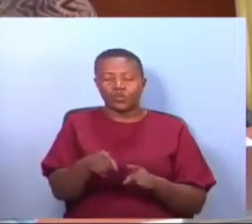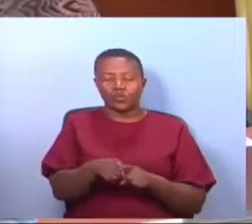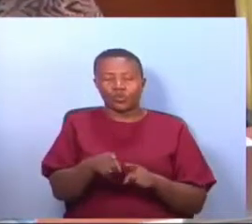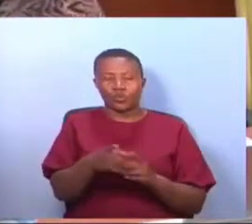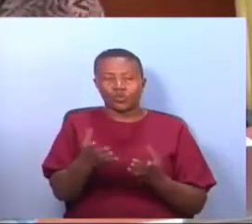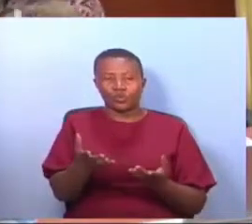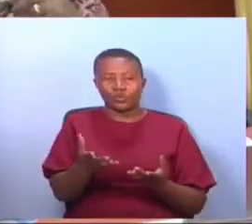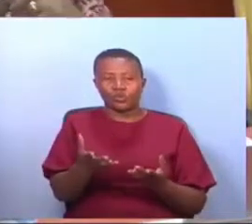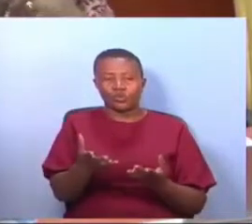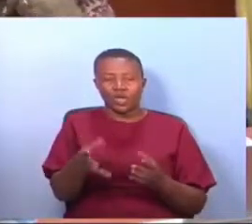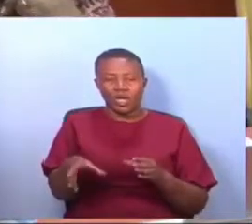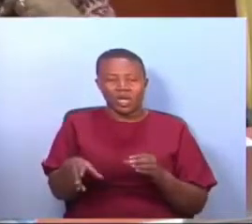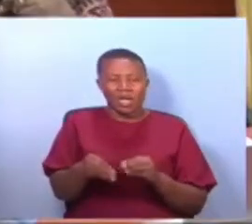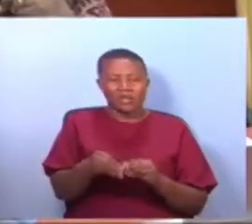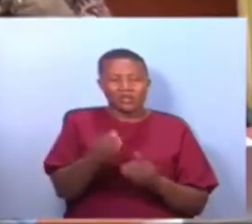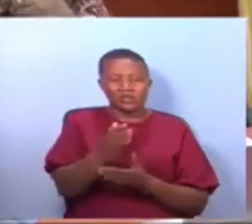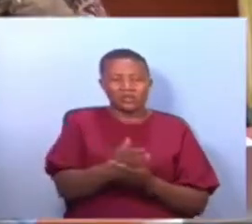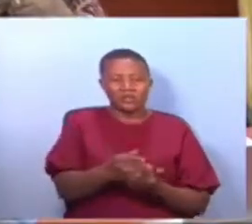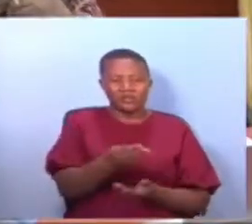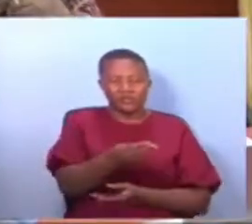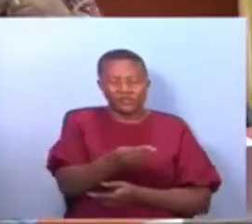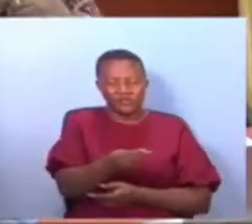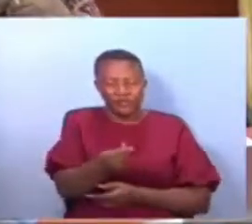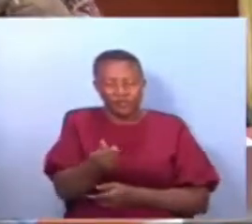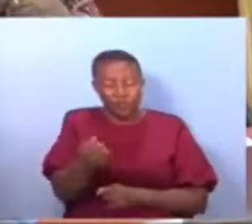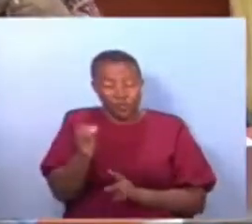few observations. One,